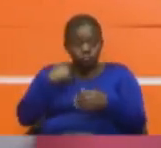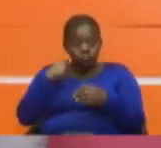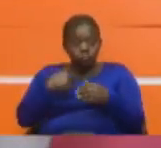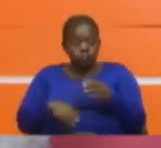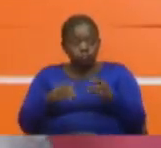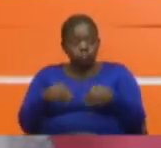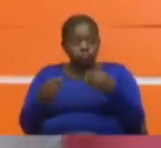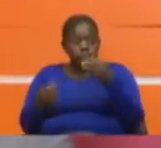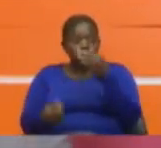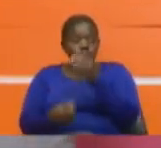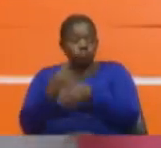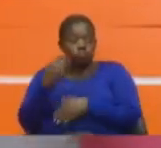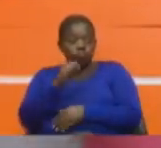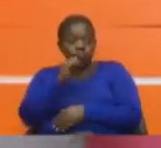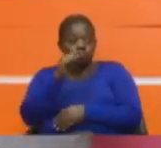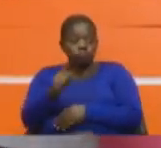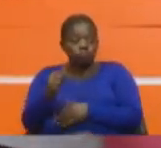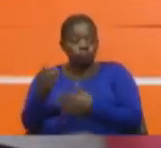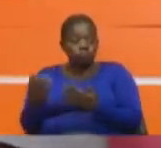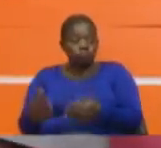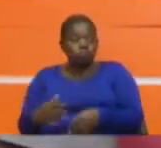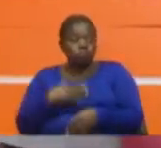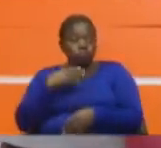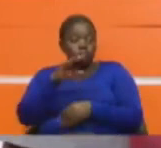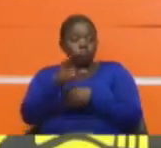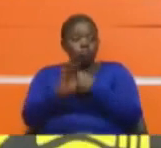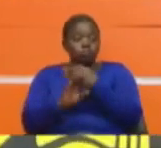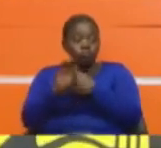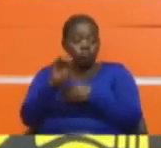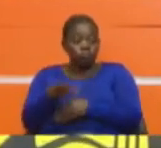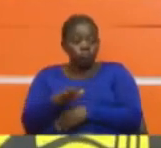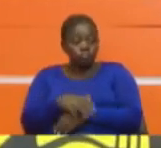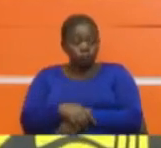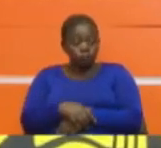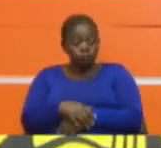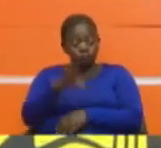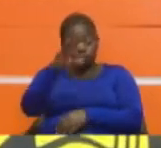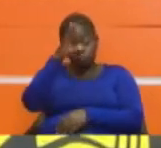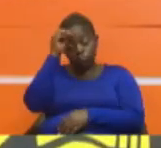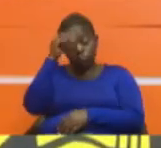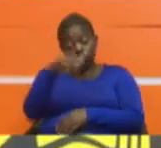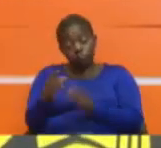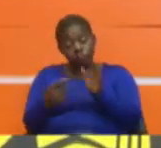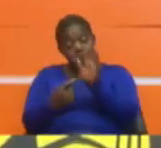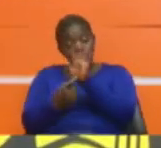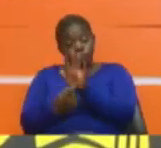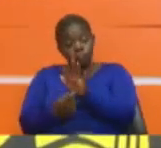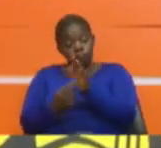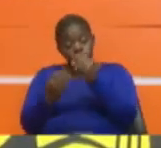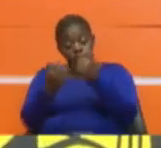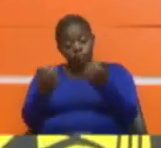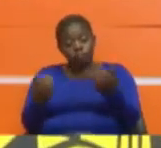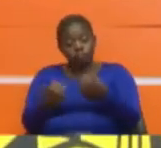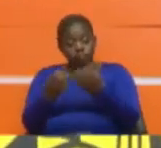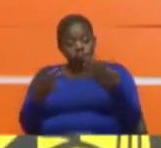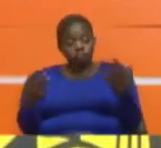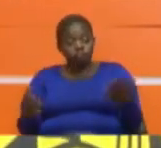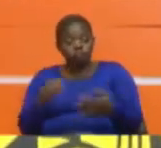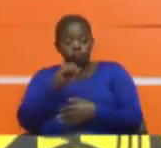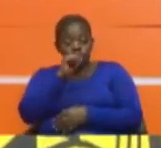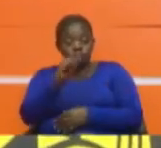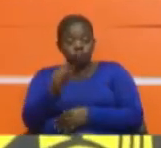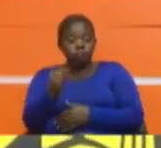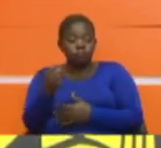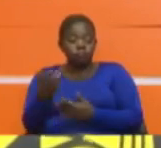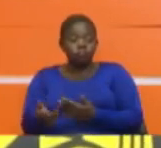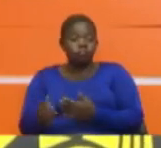omukiso vandamuli wa Vision Group okuchara kwa mguangali ya we muigira konge chokula birako abana bafebanji wano banama ulire